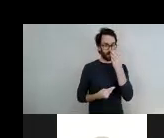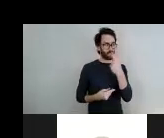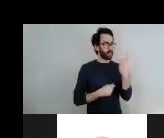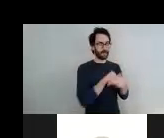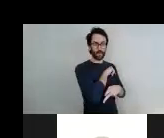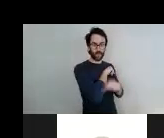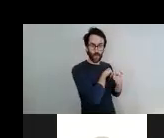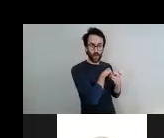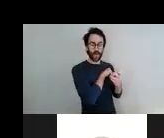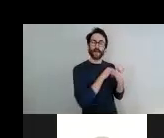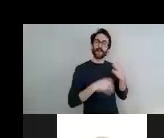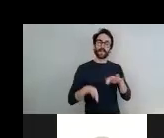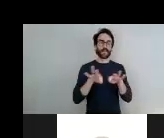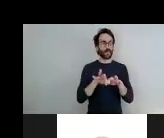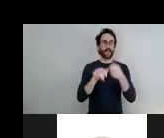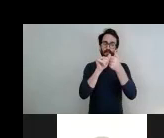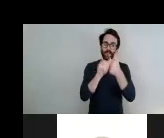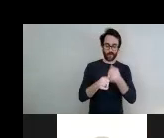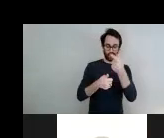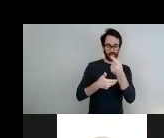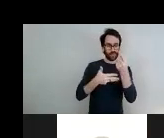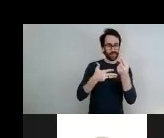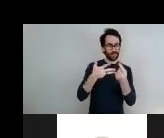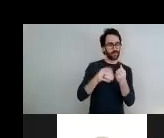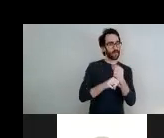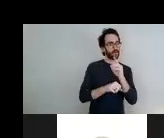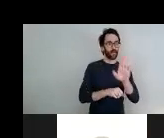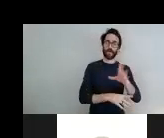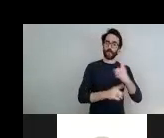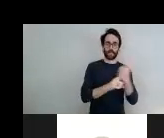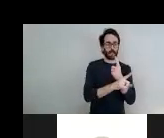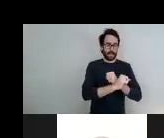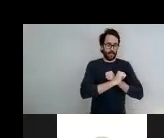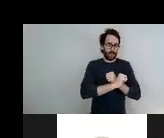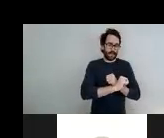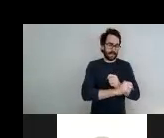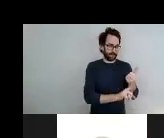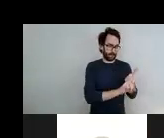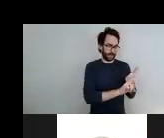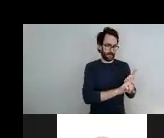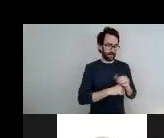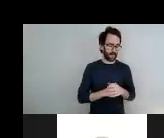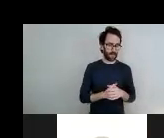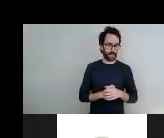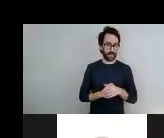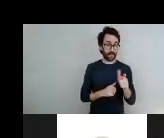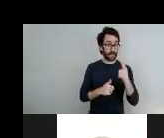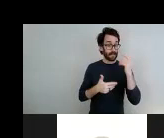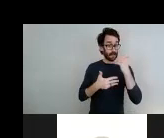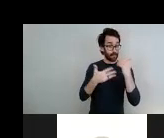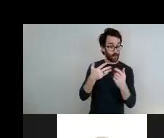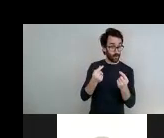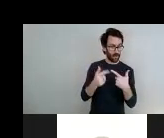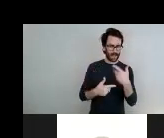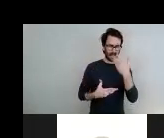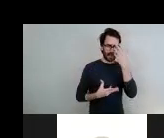it's always important to follow the steps to protect yourself. So those steps are gather the information